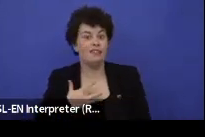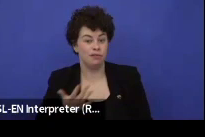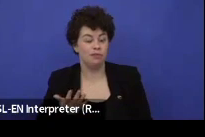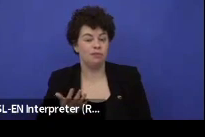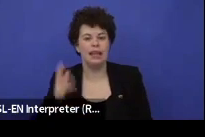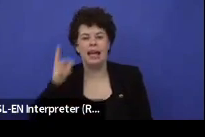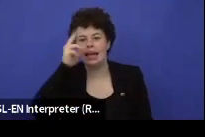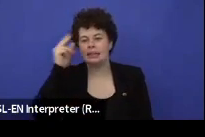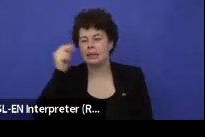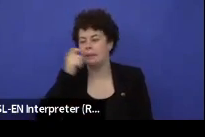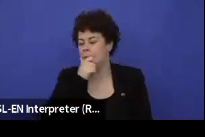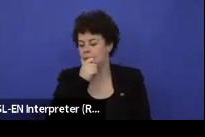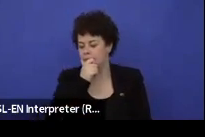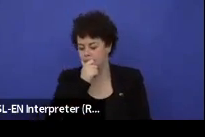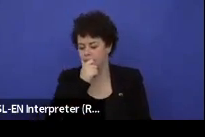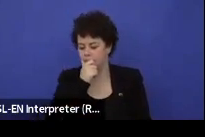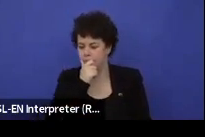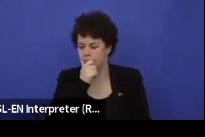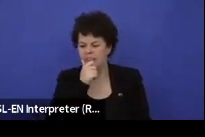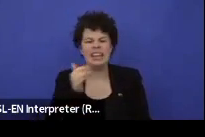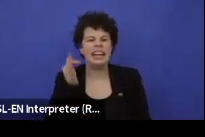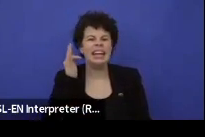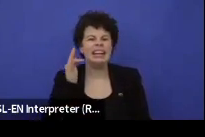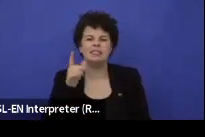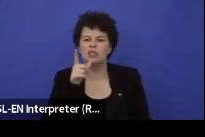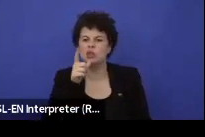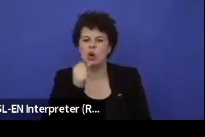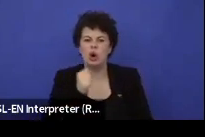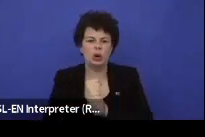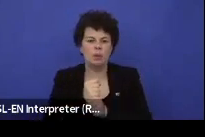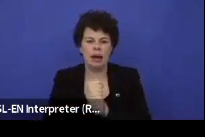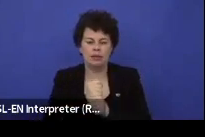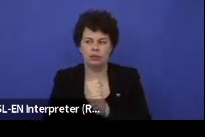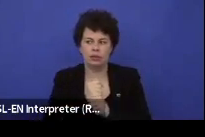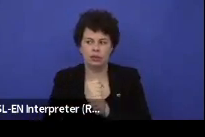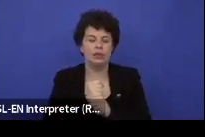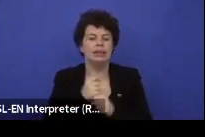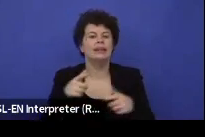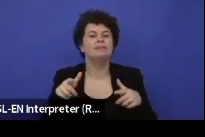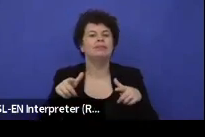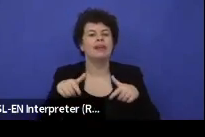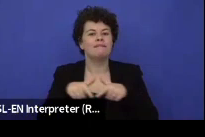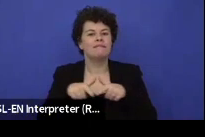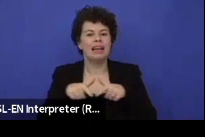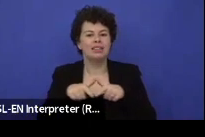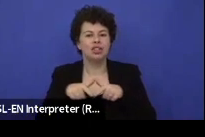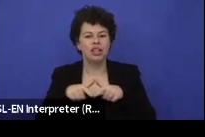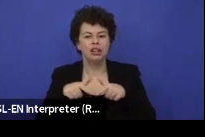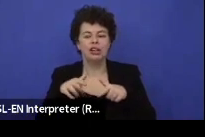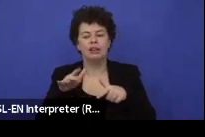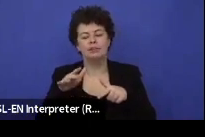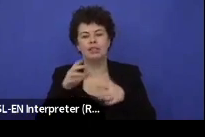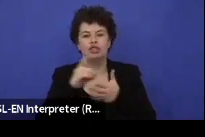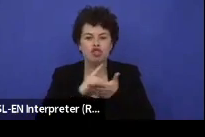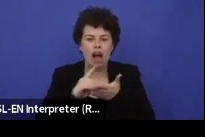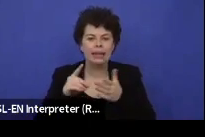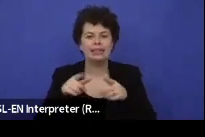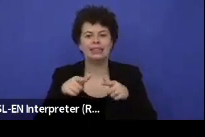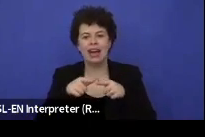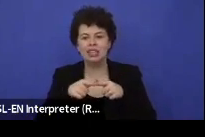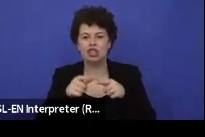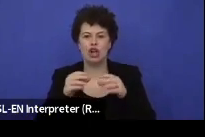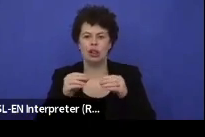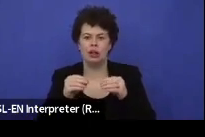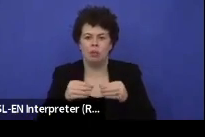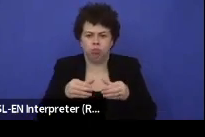if I just talk about vaginal atrophy, that's not something, it can